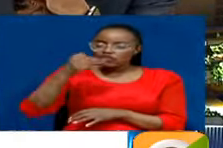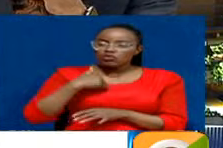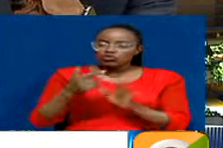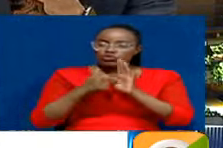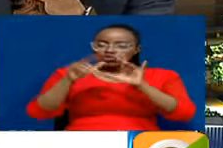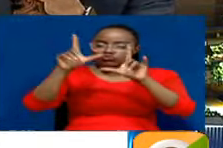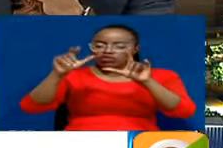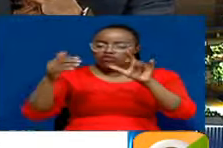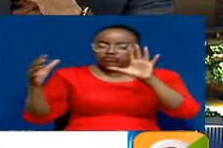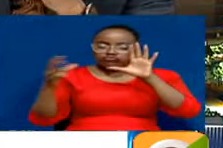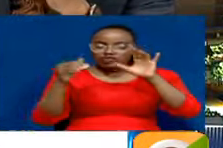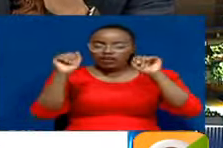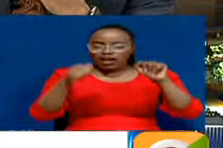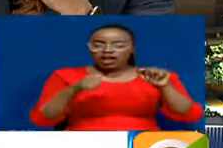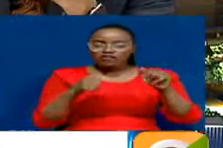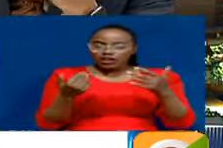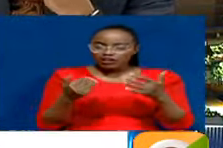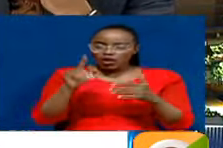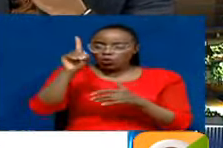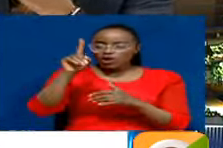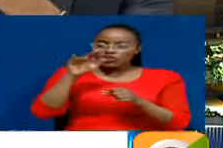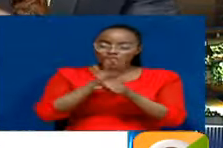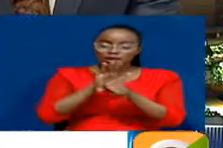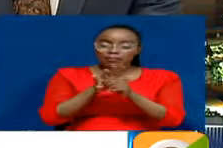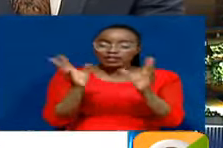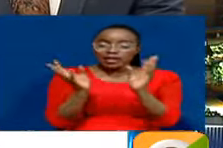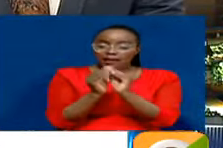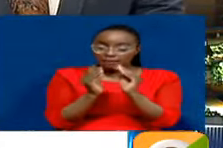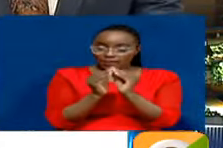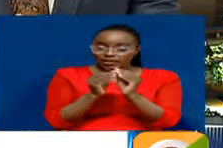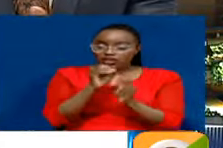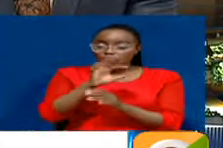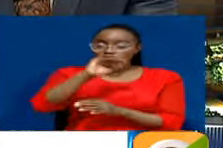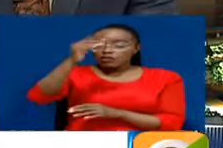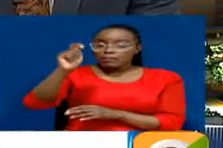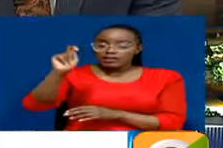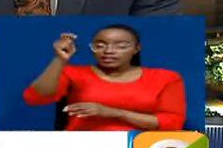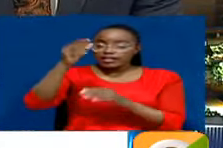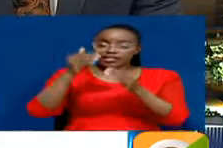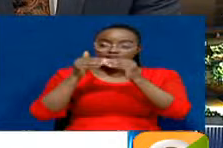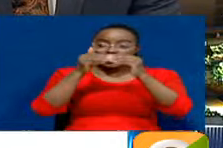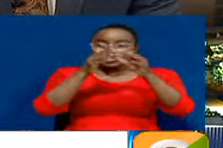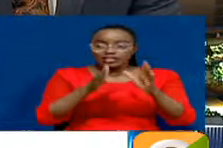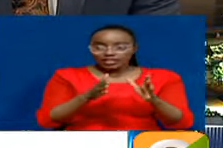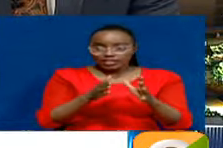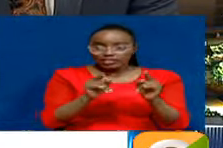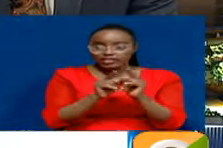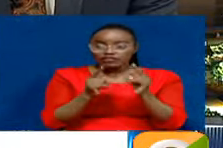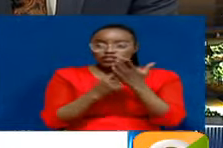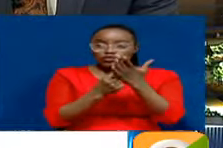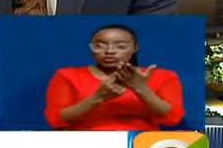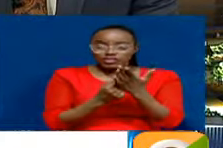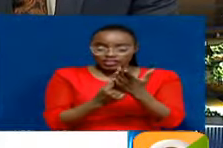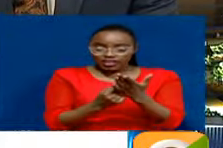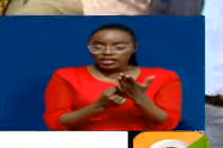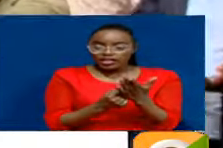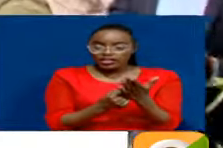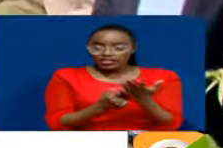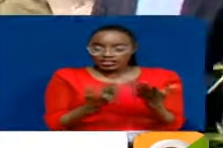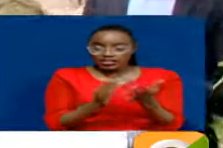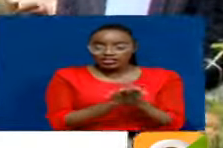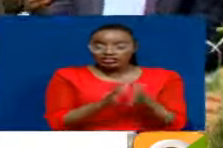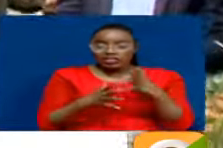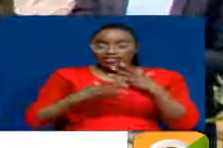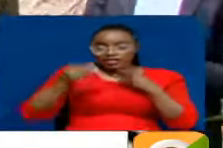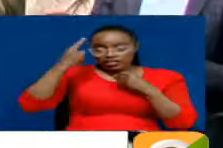some pictures, if we can put that up. One of many meetings of Mount Kenya leaders to discuss the